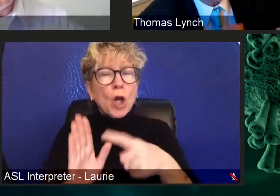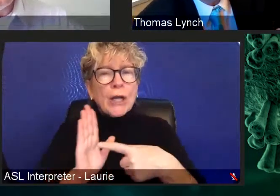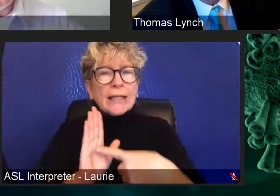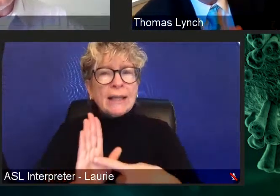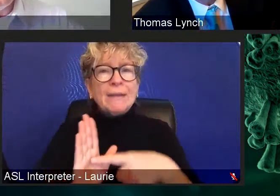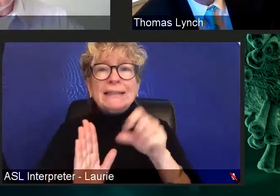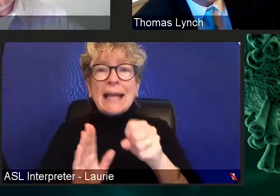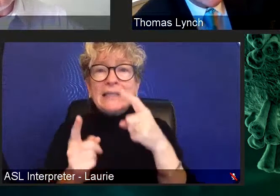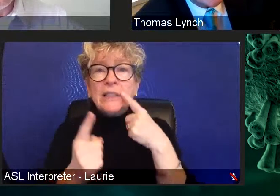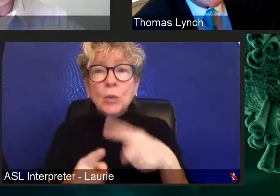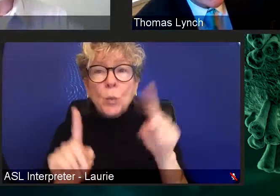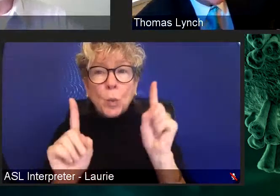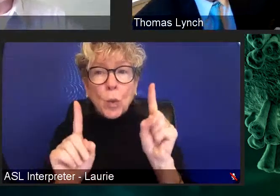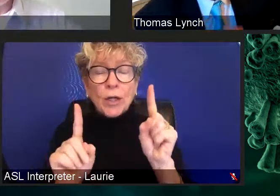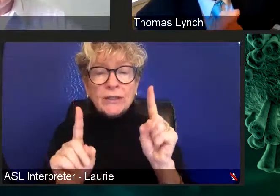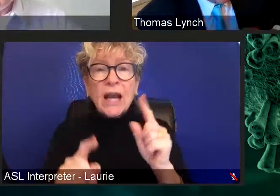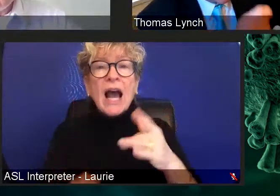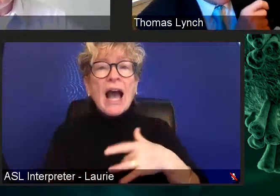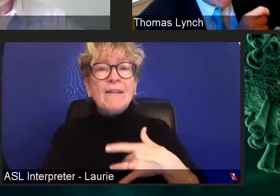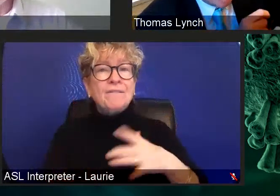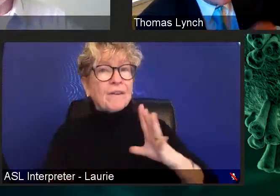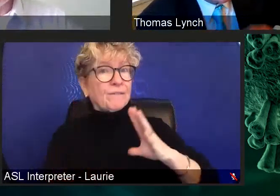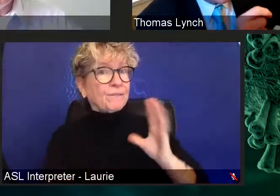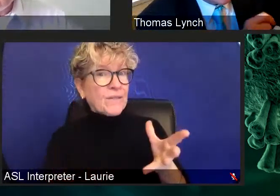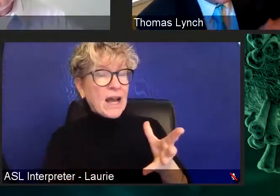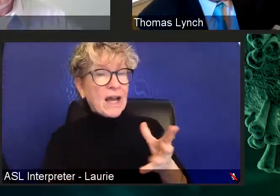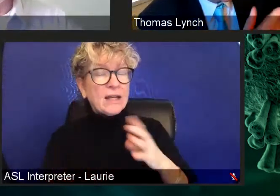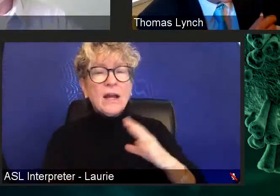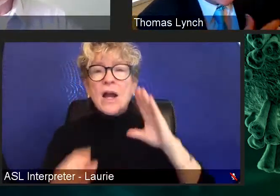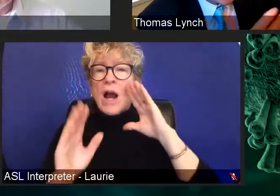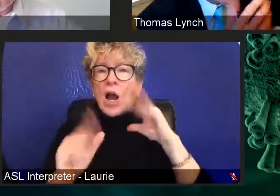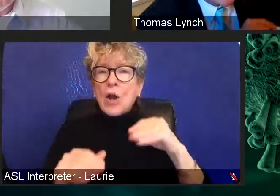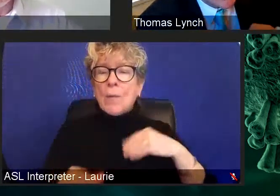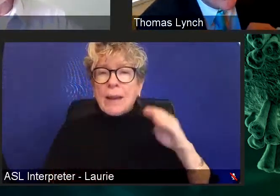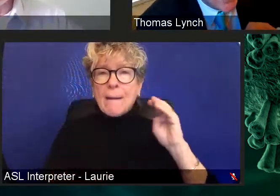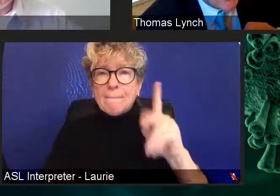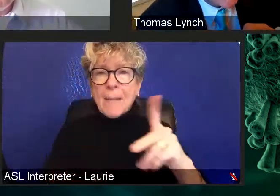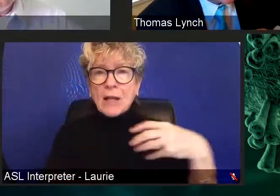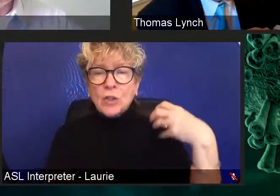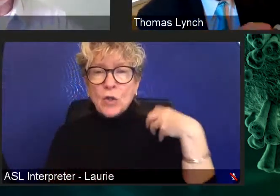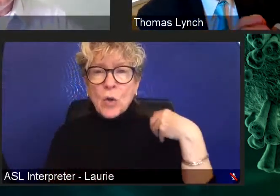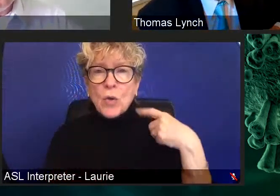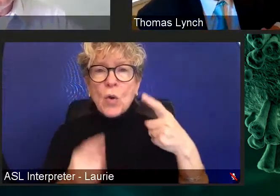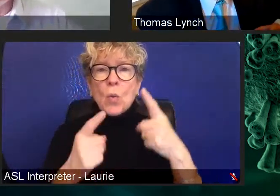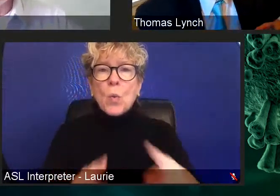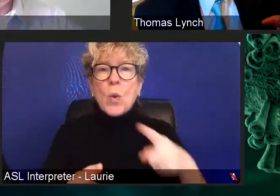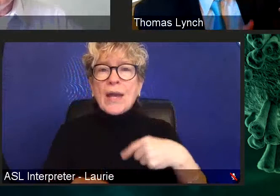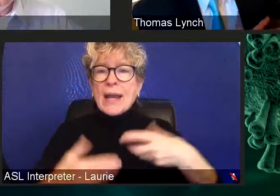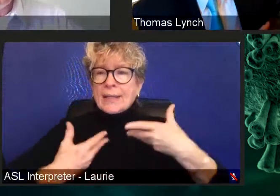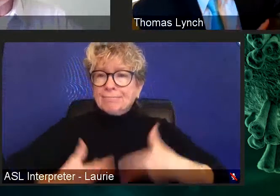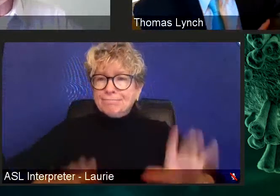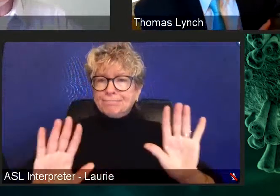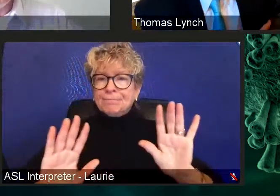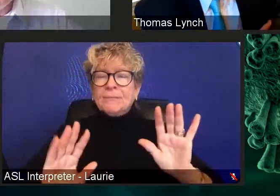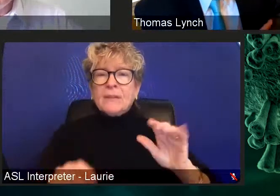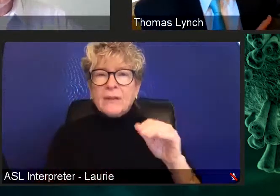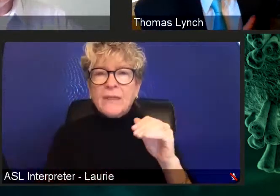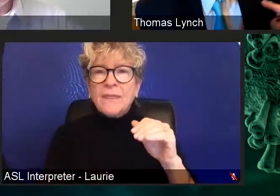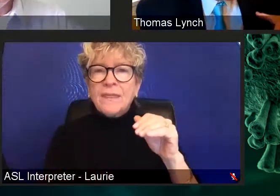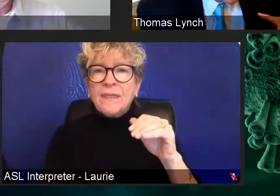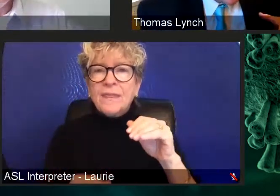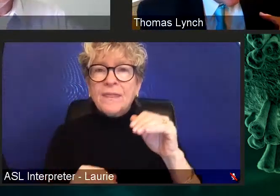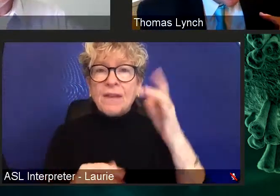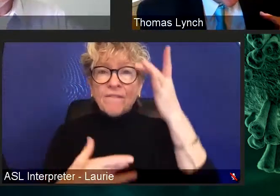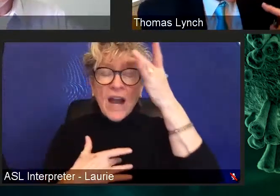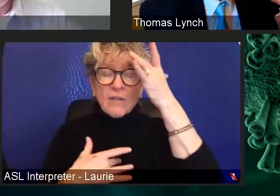work. I feel fantastic, and I'm hoping to be back coaching as soon as I clear the virus. Others have said, well, maybe the vaccines don't work